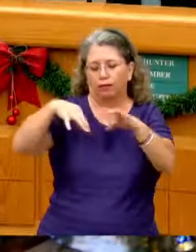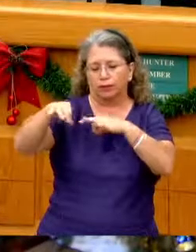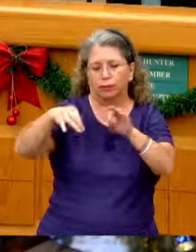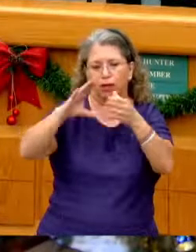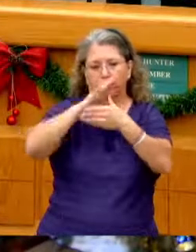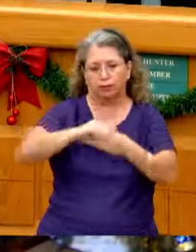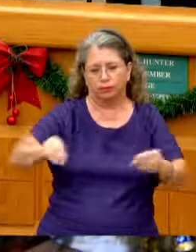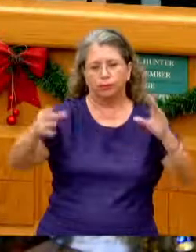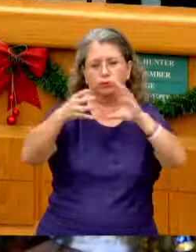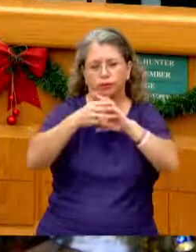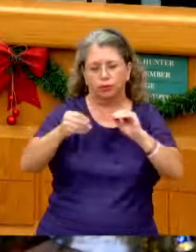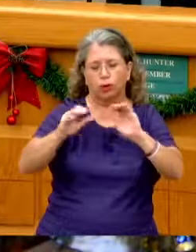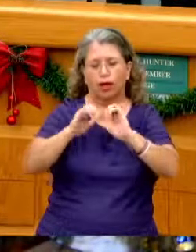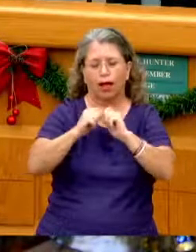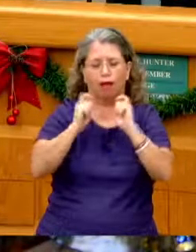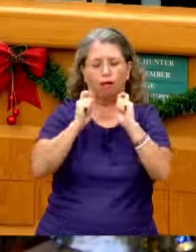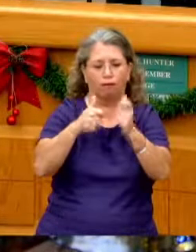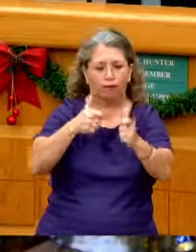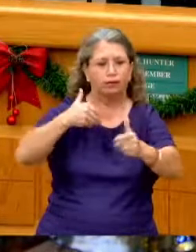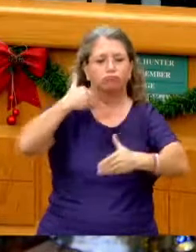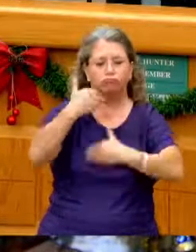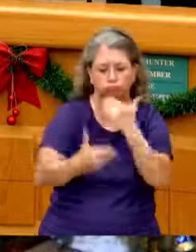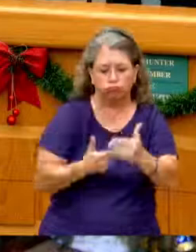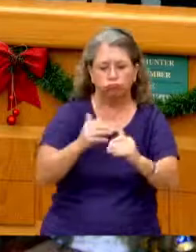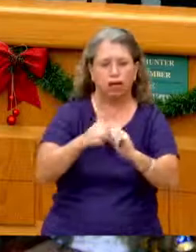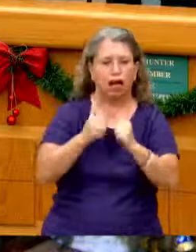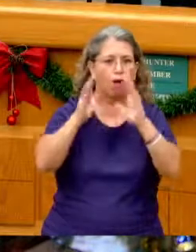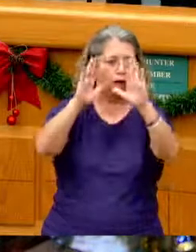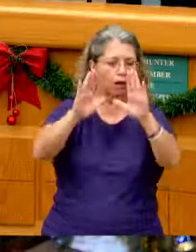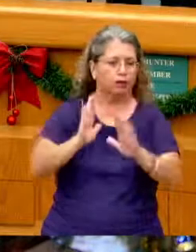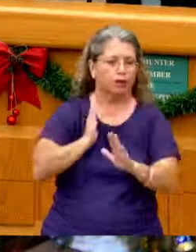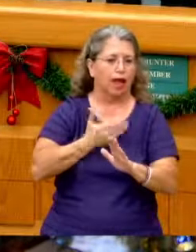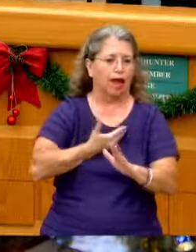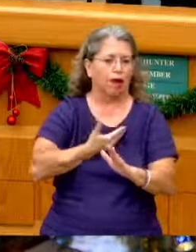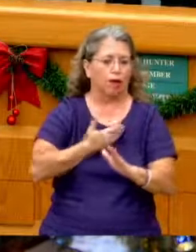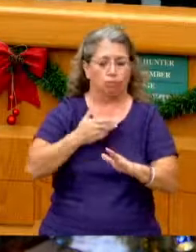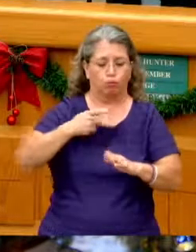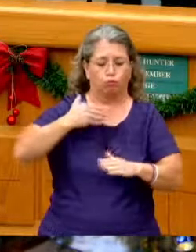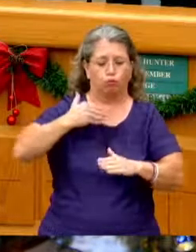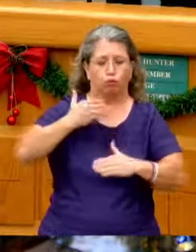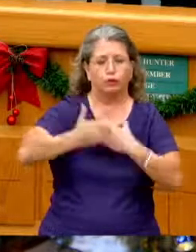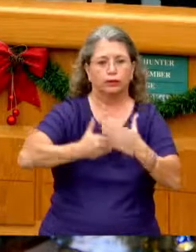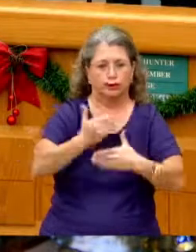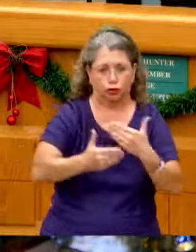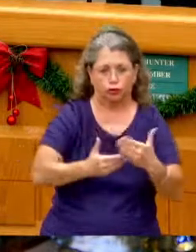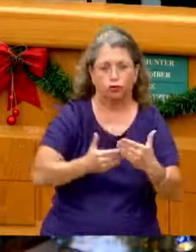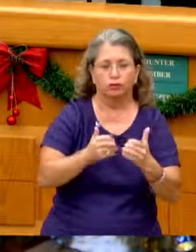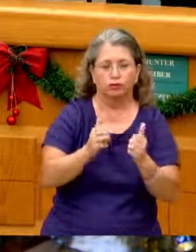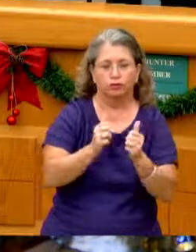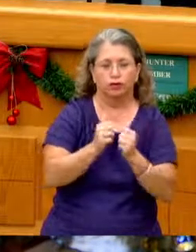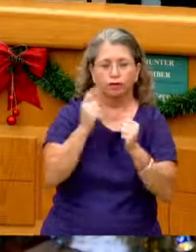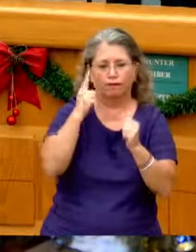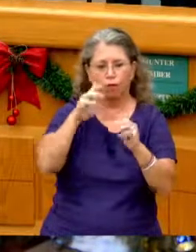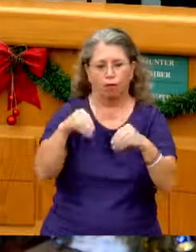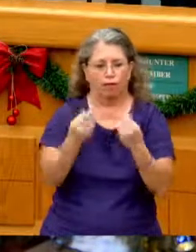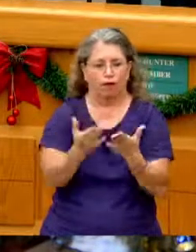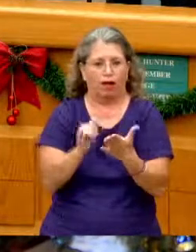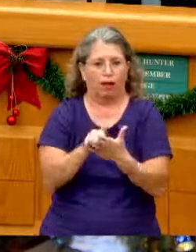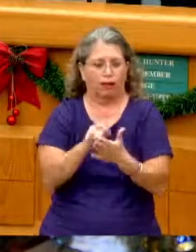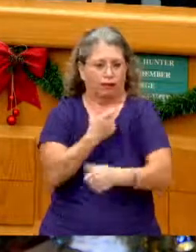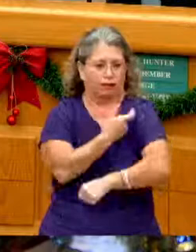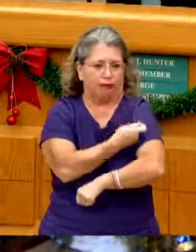efficient and how excellent our protocols are in administering this vaccine. Very